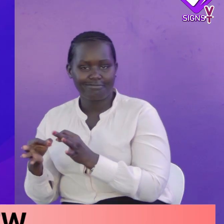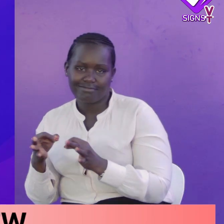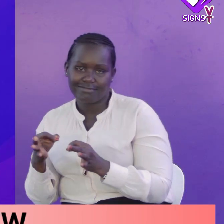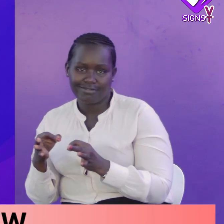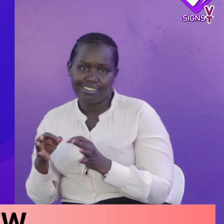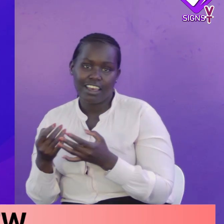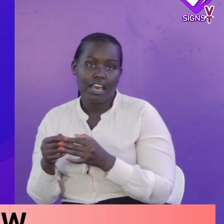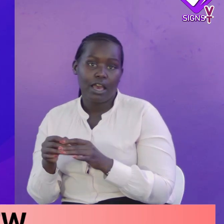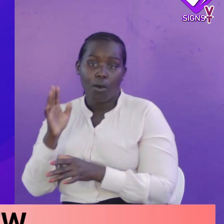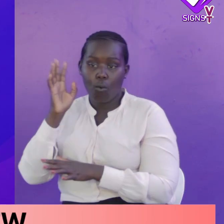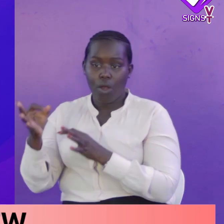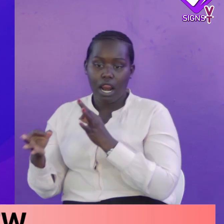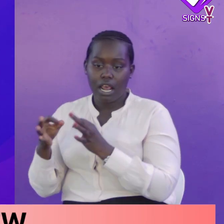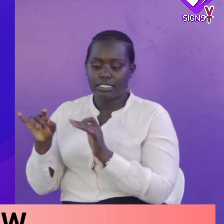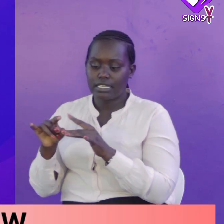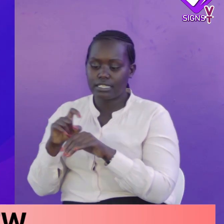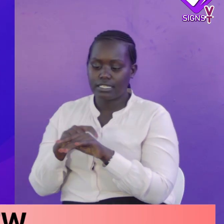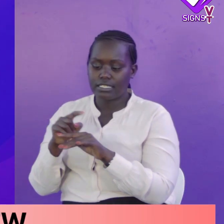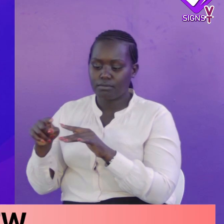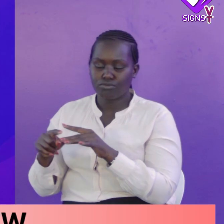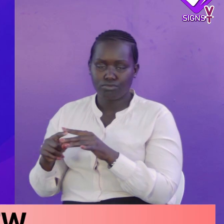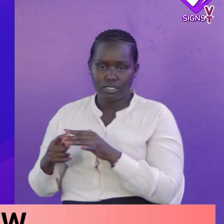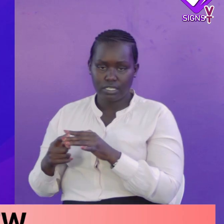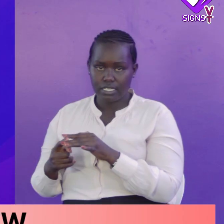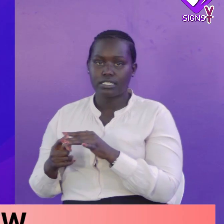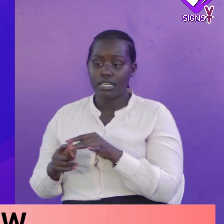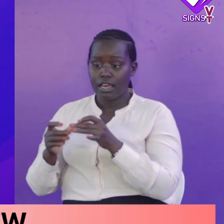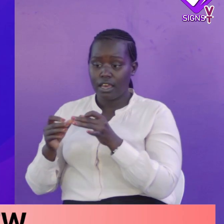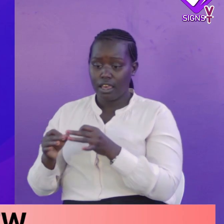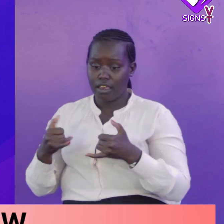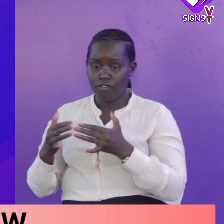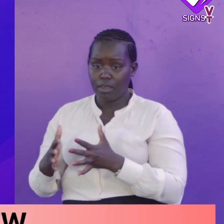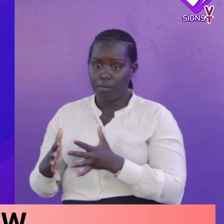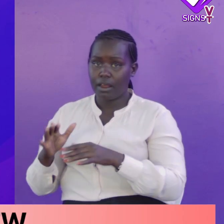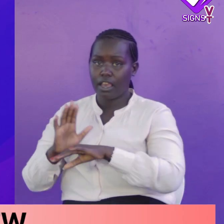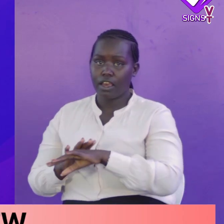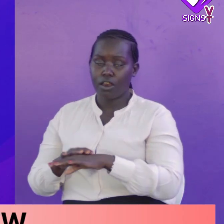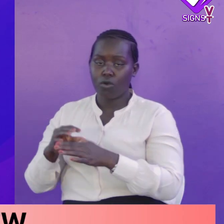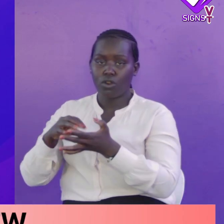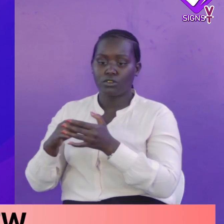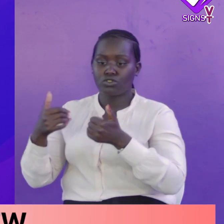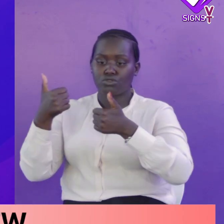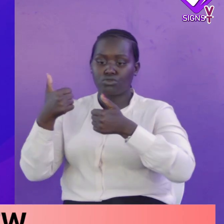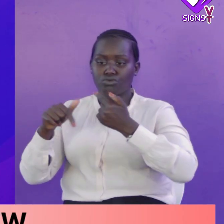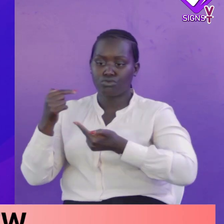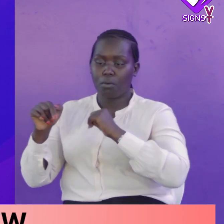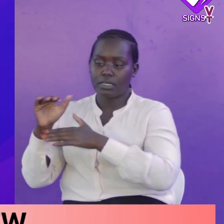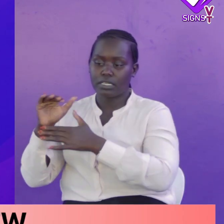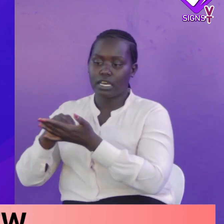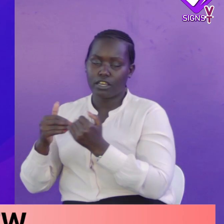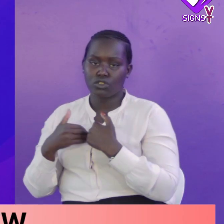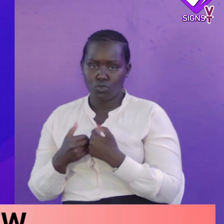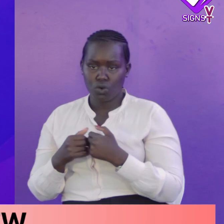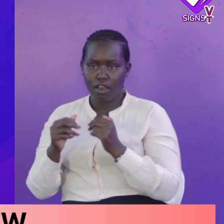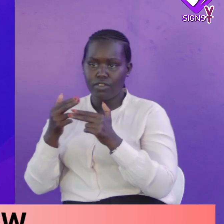judge them when the league starts and we see if the players are in a good position to compete again, to retain the title for the